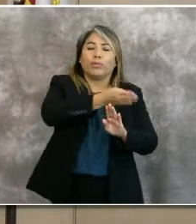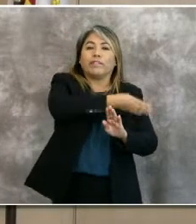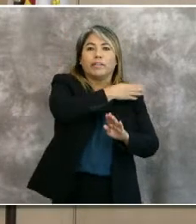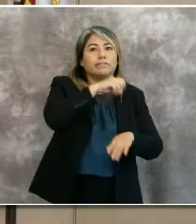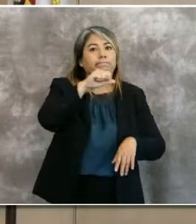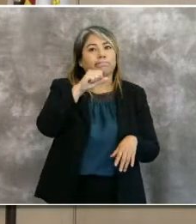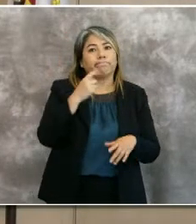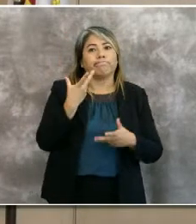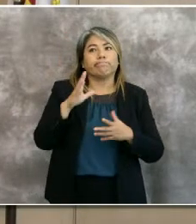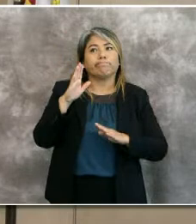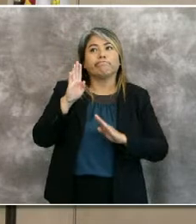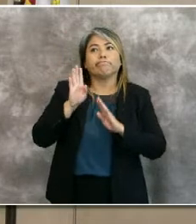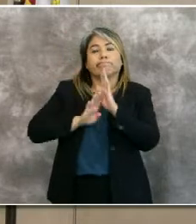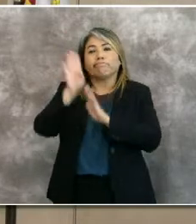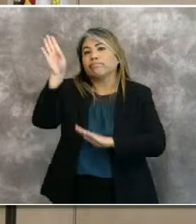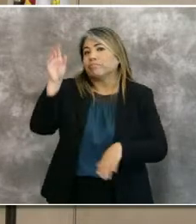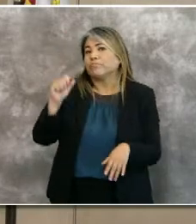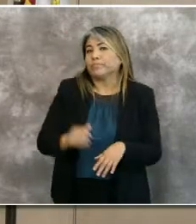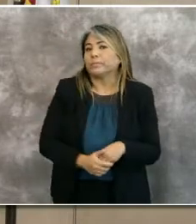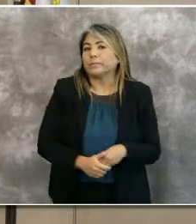previous days.